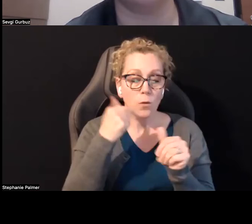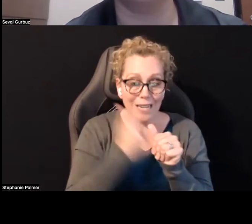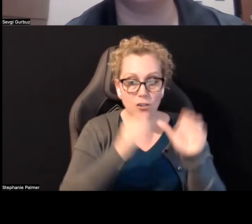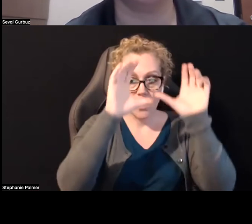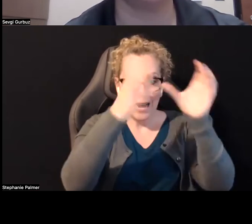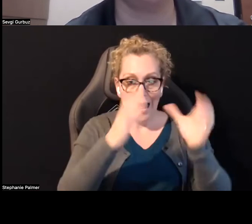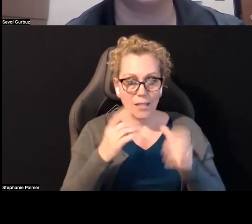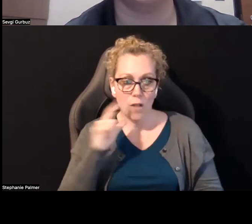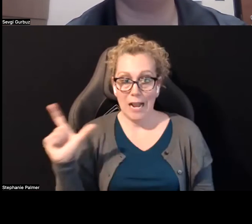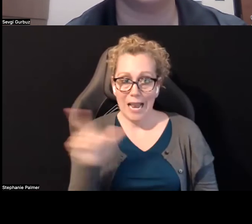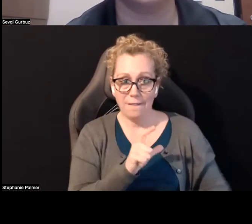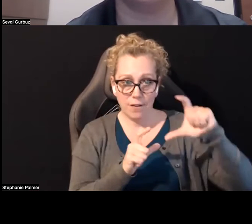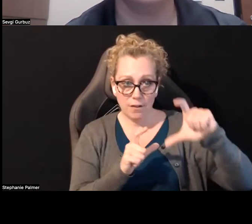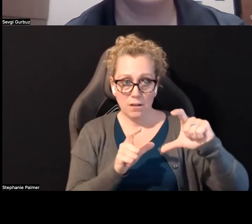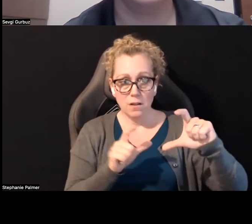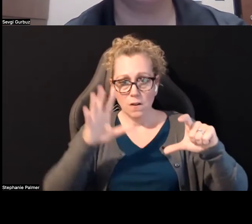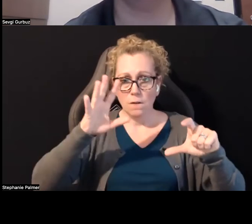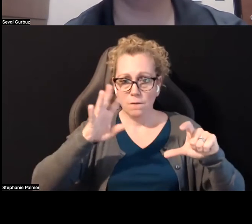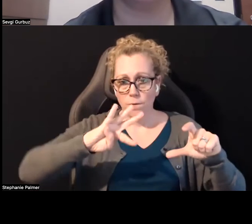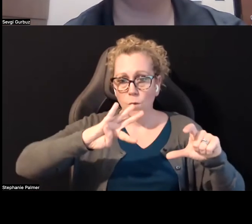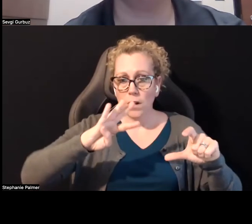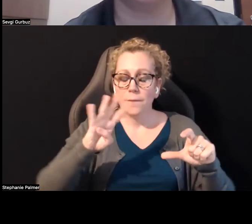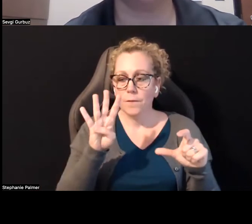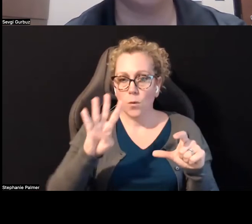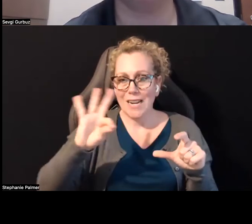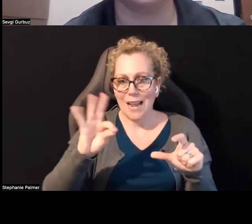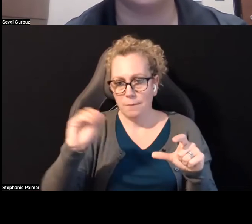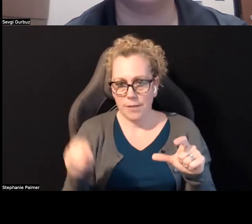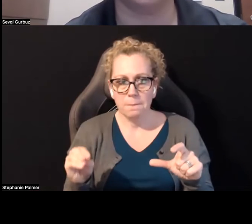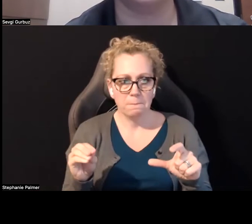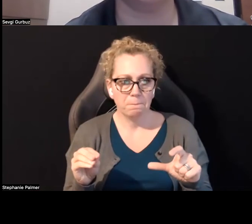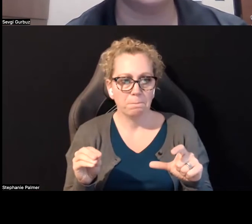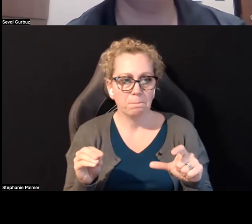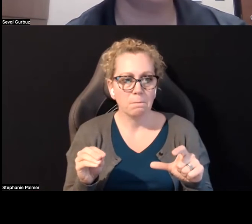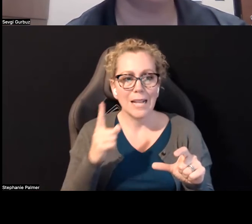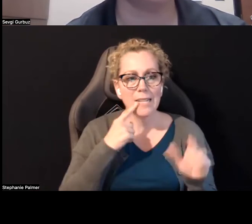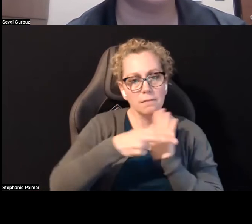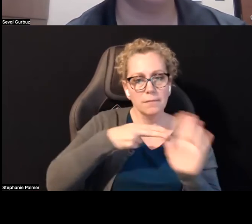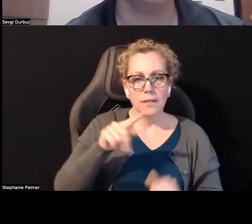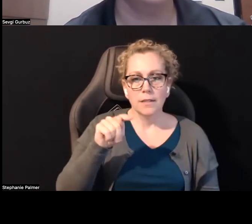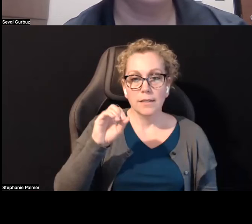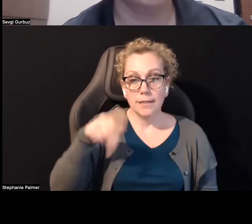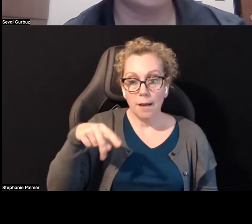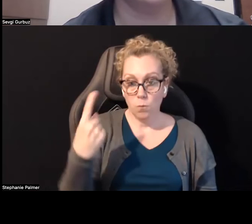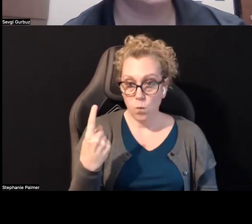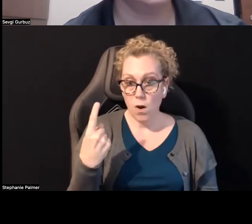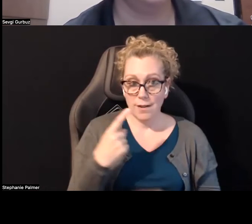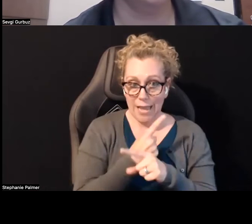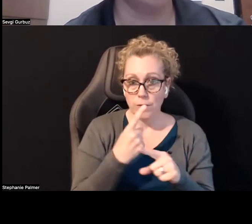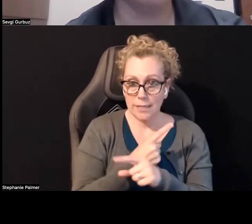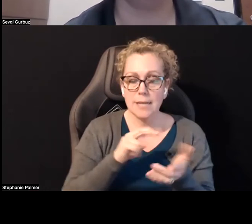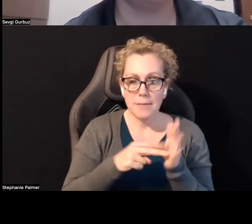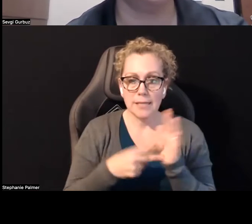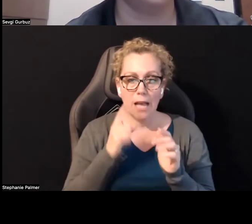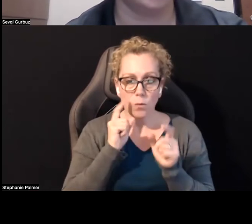leftmost bar, which shows 49%. And it's labeled with top 1 accuracy. What that means is that I'm going to give